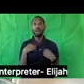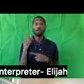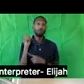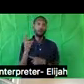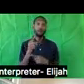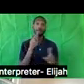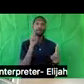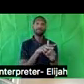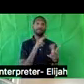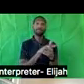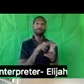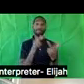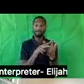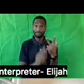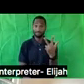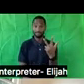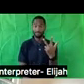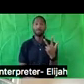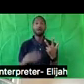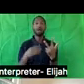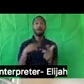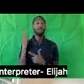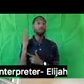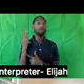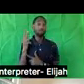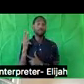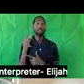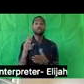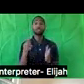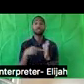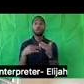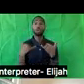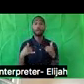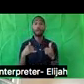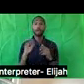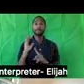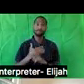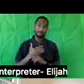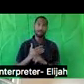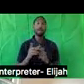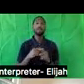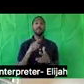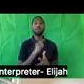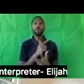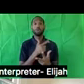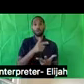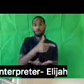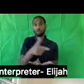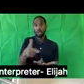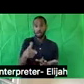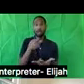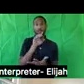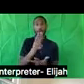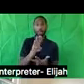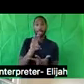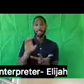land and assign roles. You'll have 3 minutes to role play that first round. Then you'll rotate. So then B and C will be